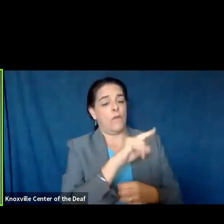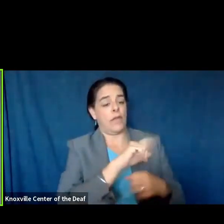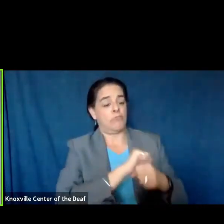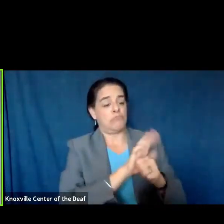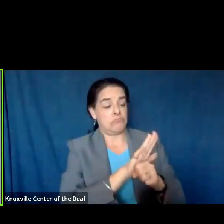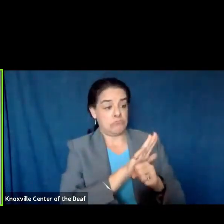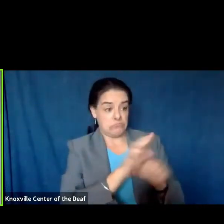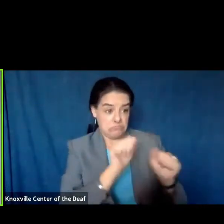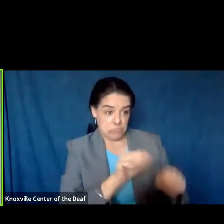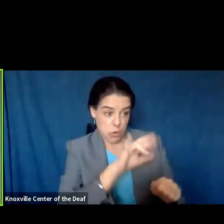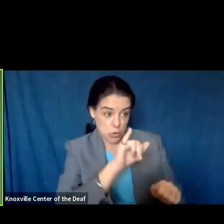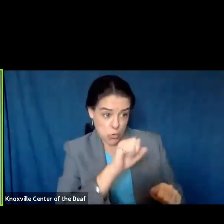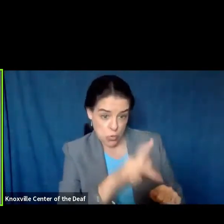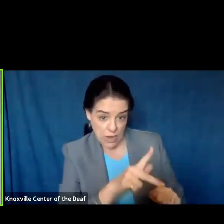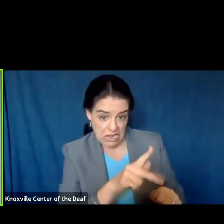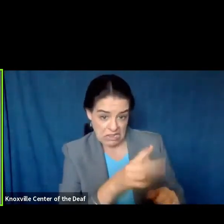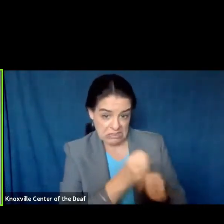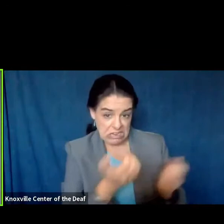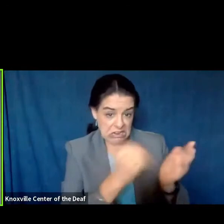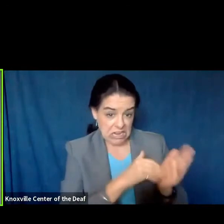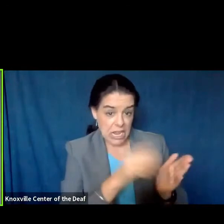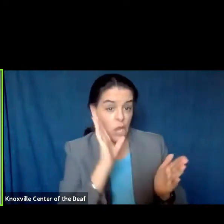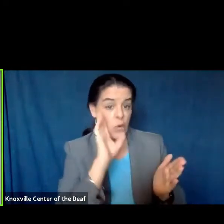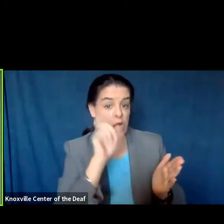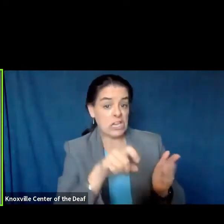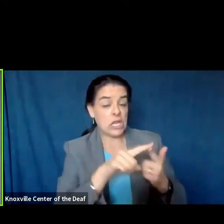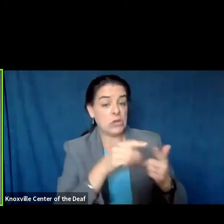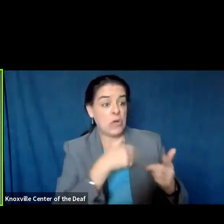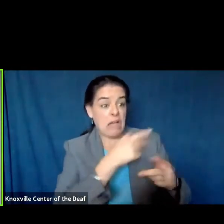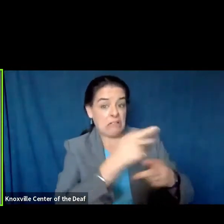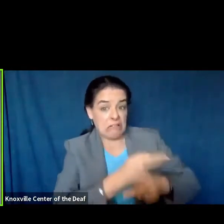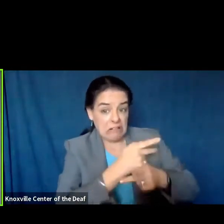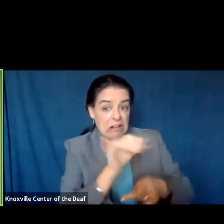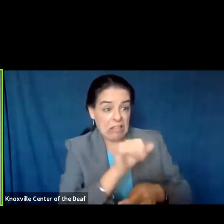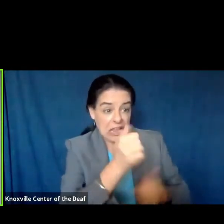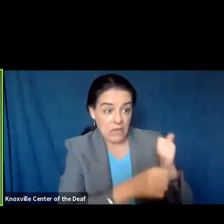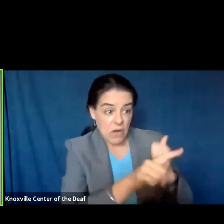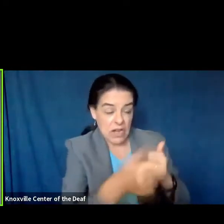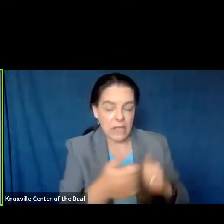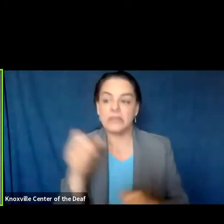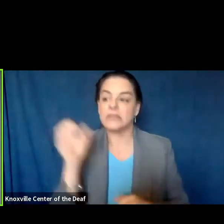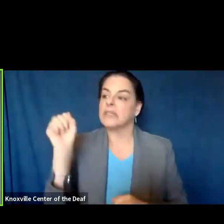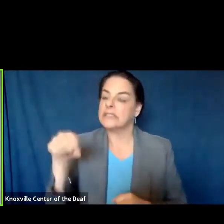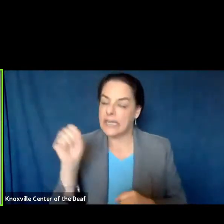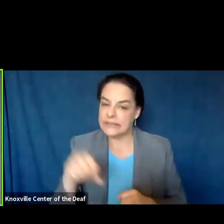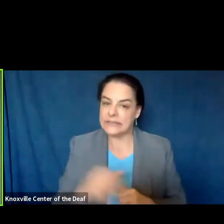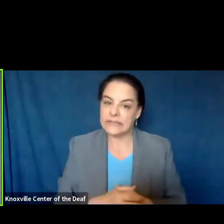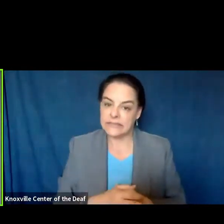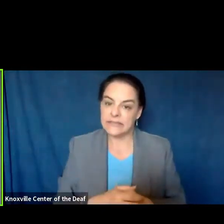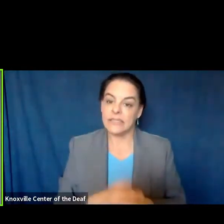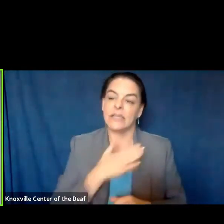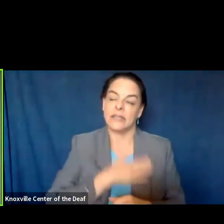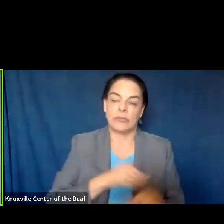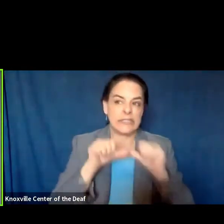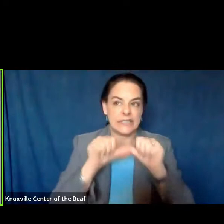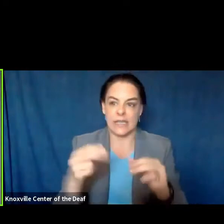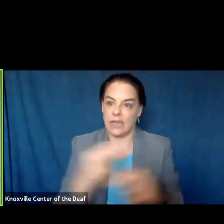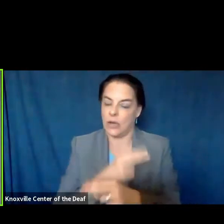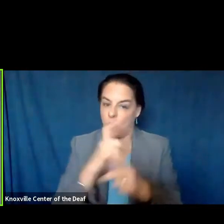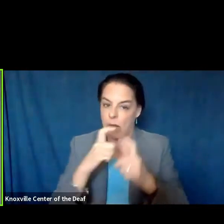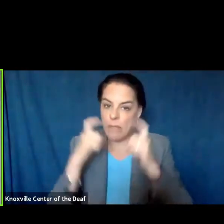getting it again? Do they need to take precautions like everyone else? Yeah, we still recommend folks, continue to wear masks